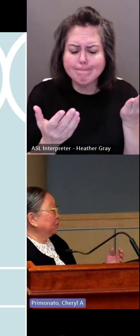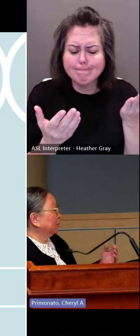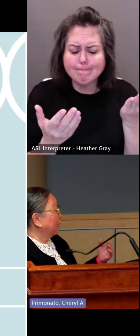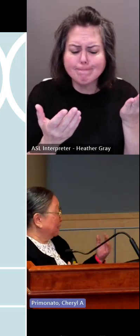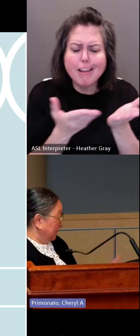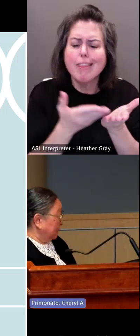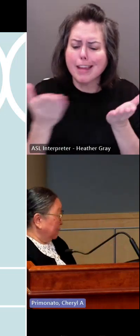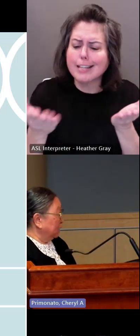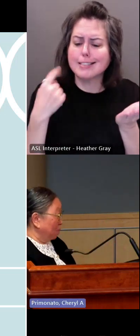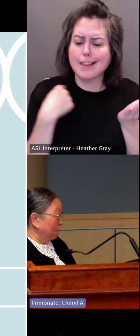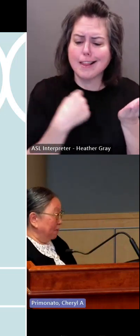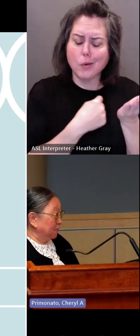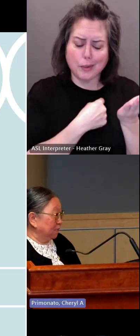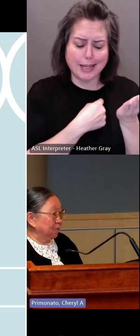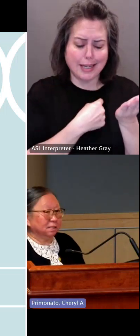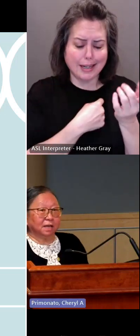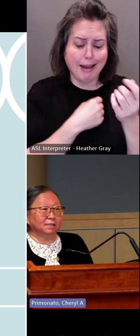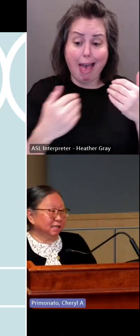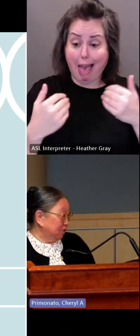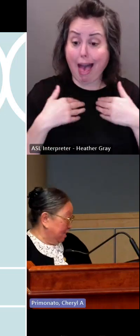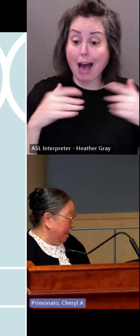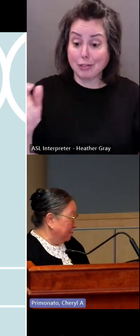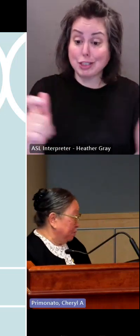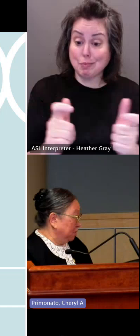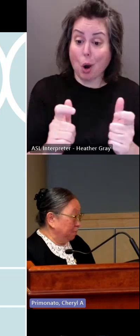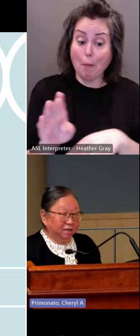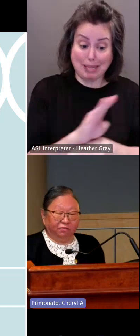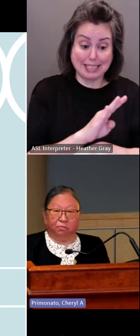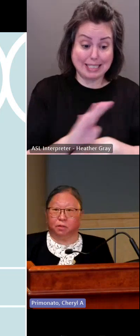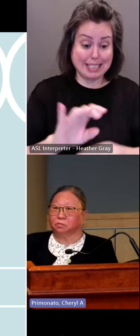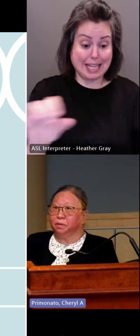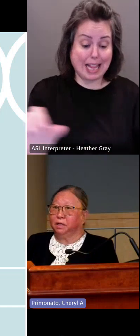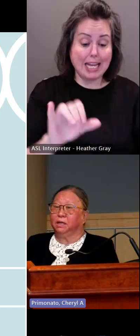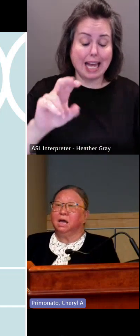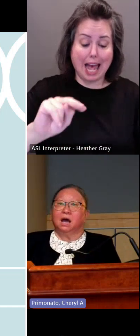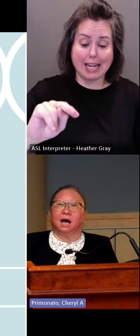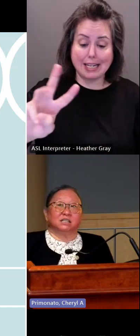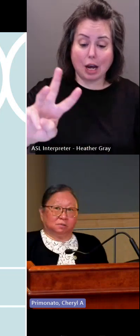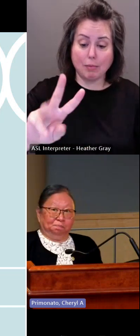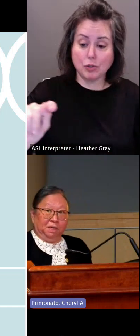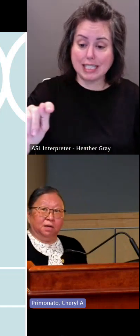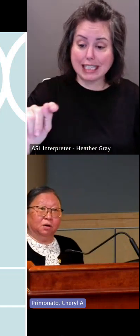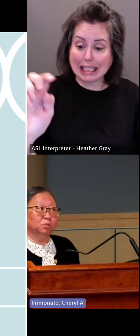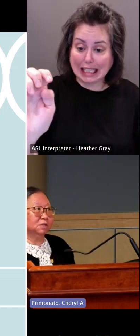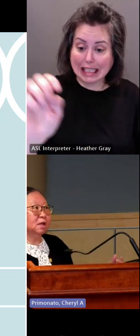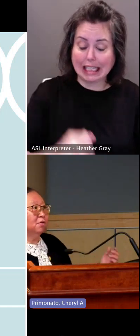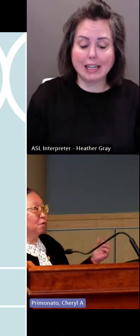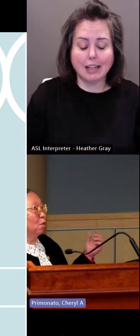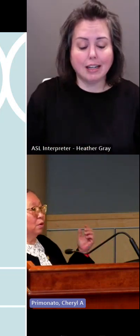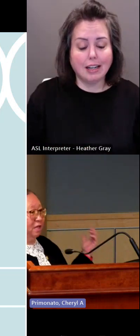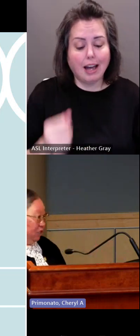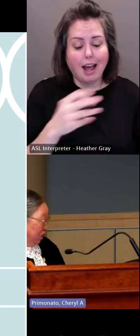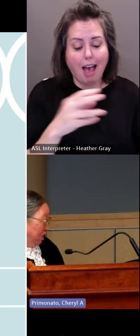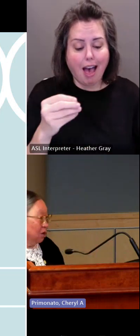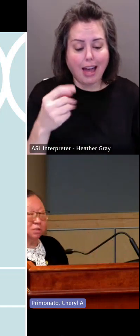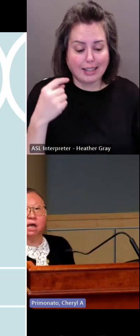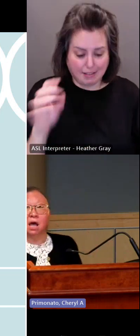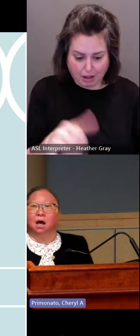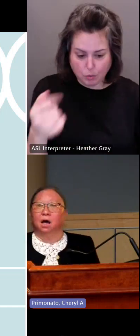dedicated to assisting small businesses, such as the MWT Governmental Committee, SPIA, which is for